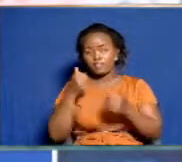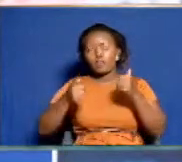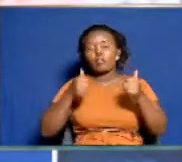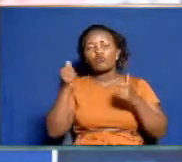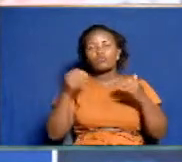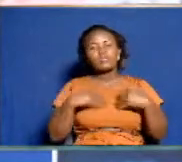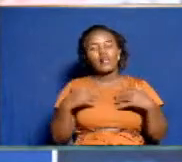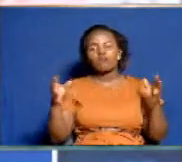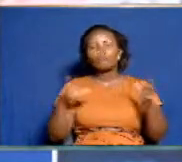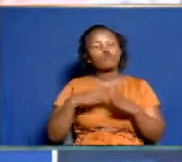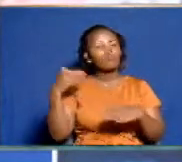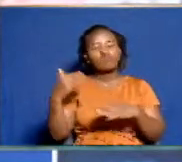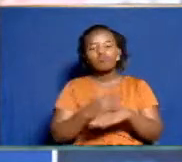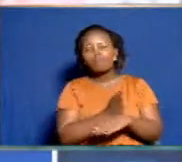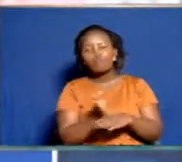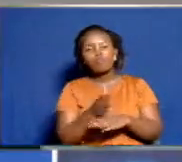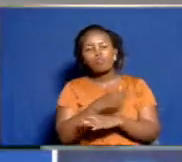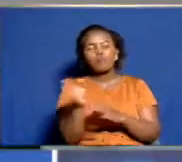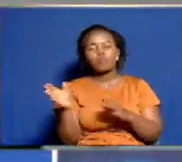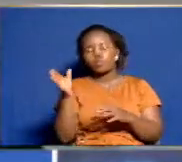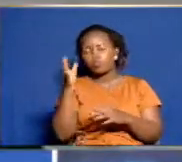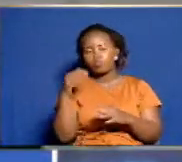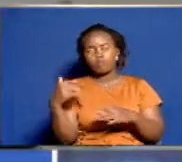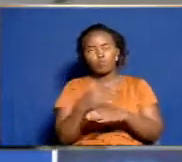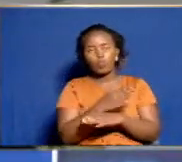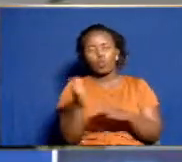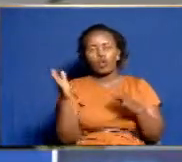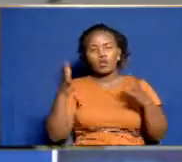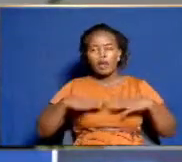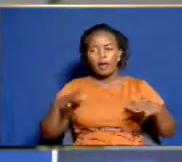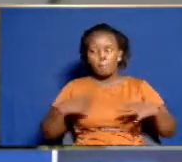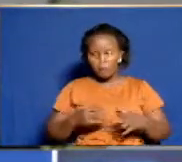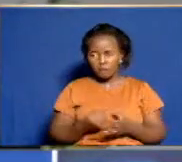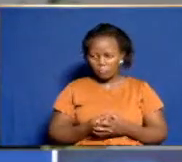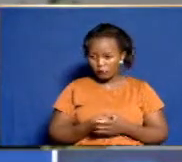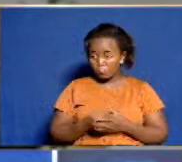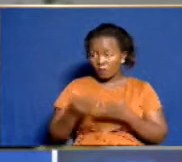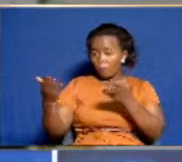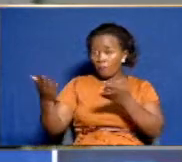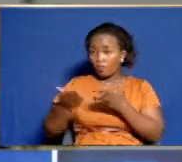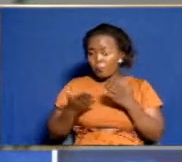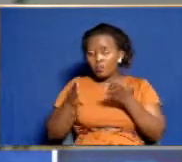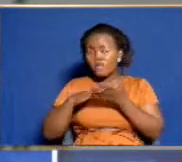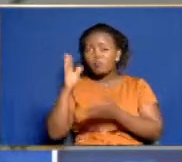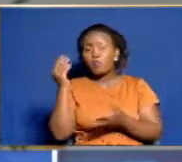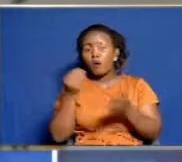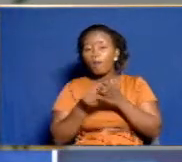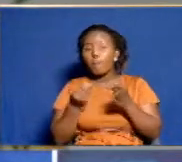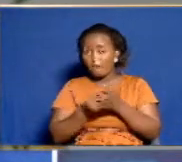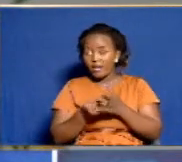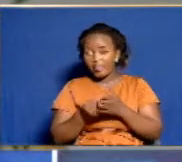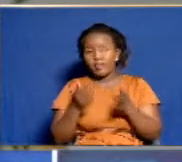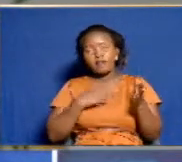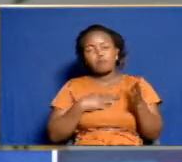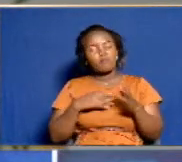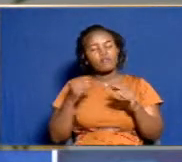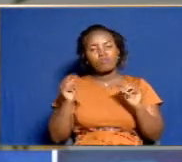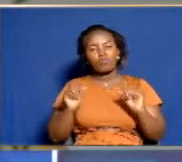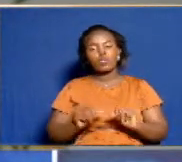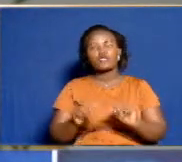and unscrupulous traders who fleece farmers. Bring more money, I restore order in the agricultural